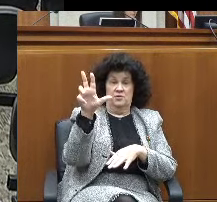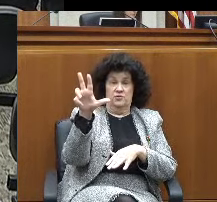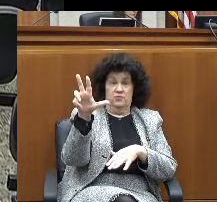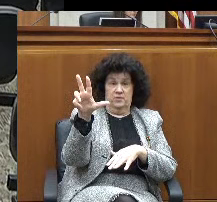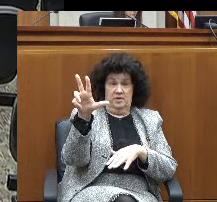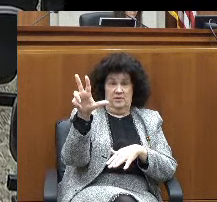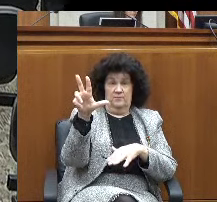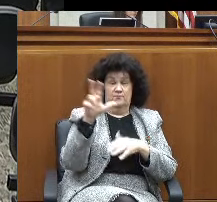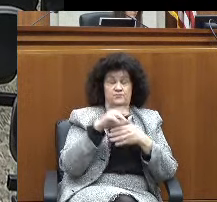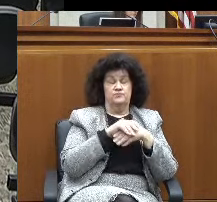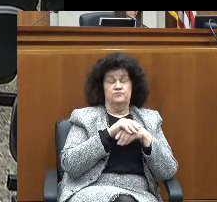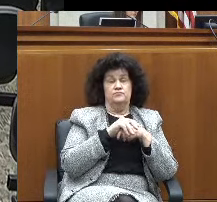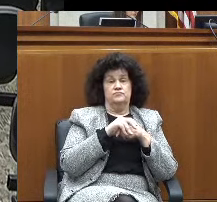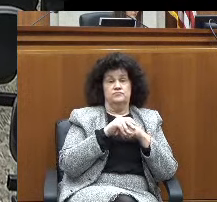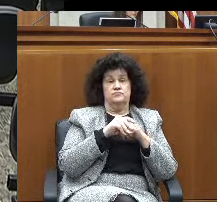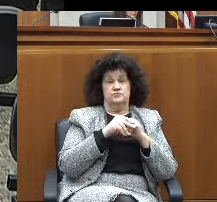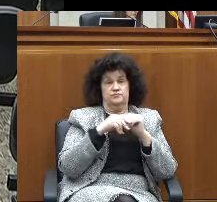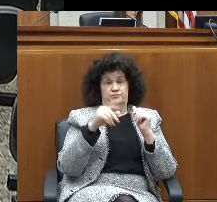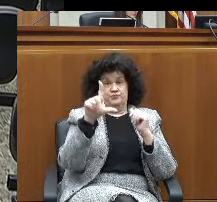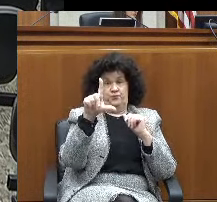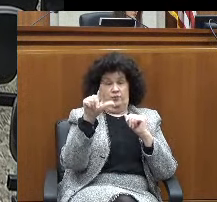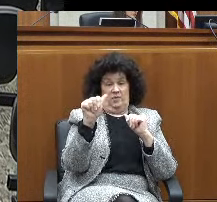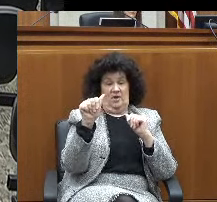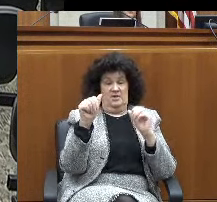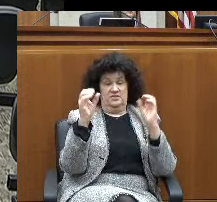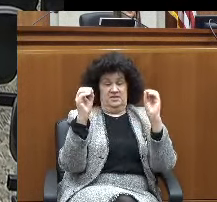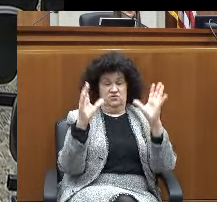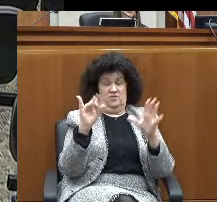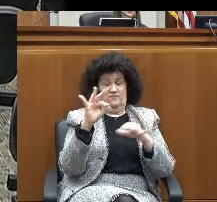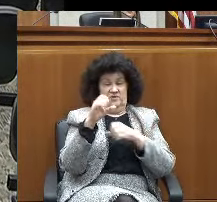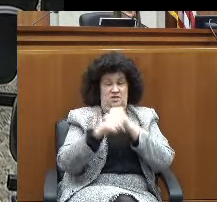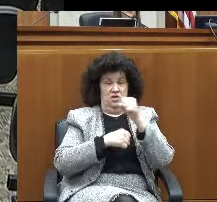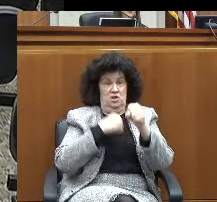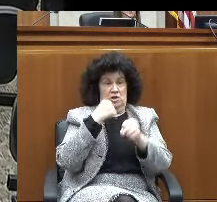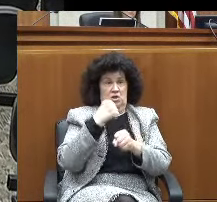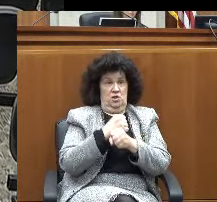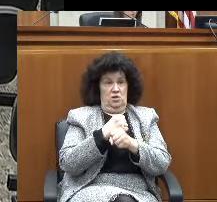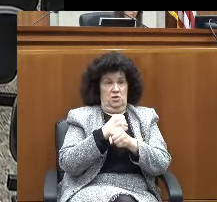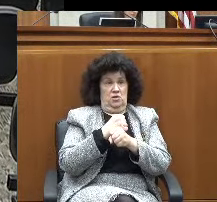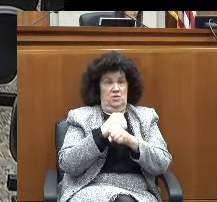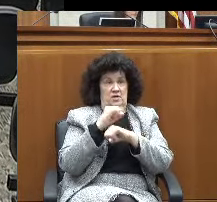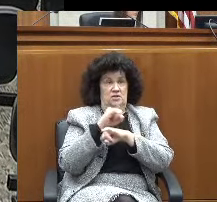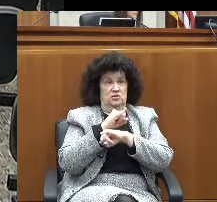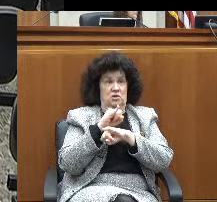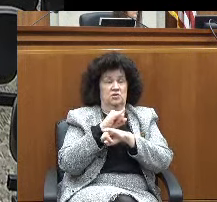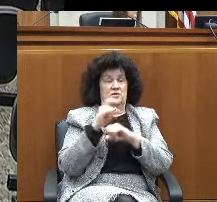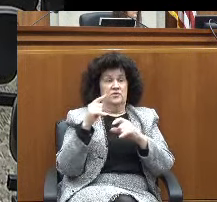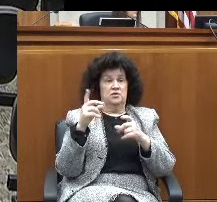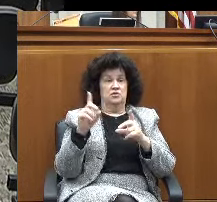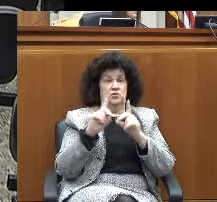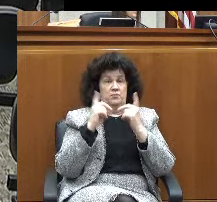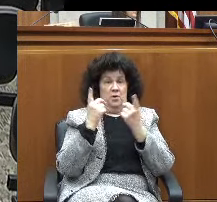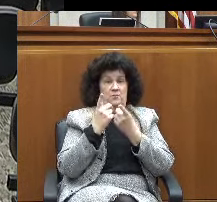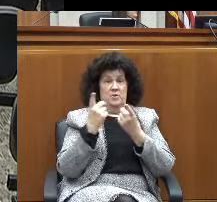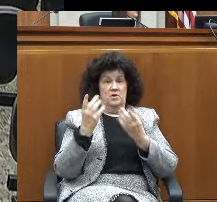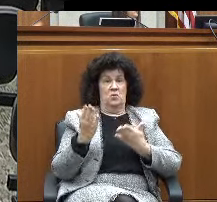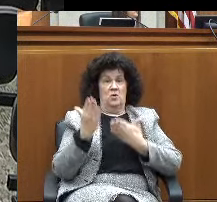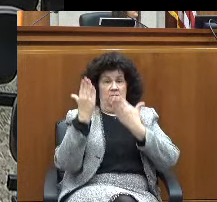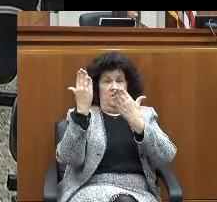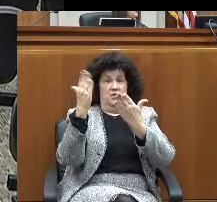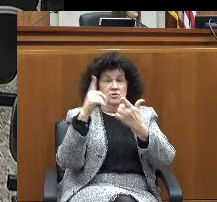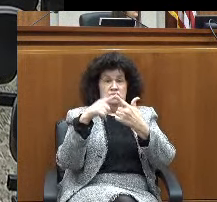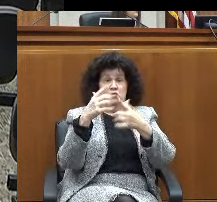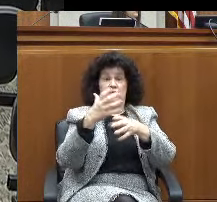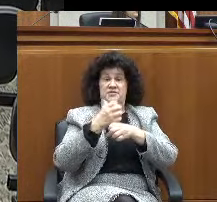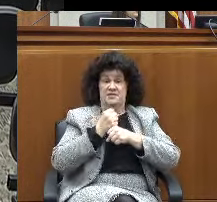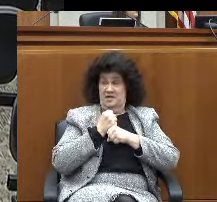consideration of an update report regarding the Louisiana State Teacher of the Year Public Interest Fellowship. The department recommendation is to receive.